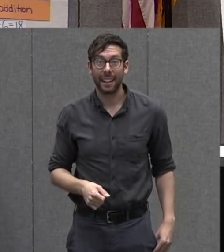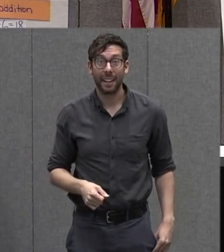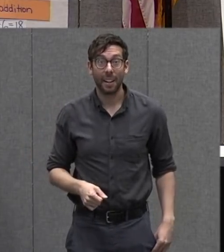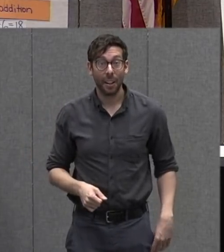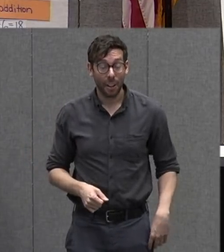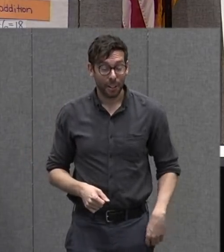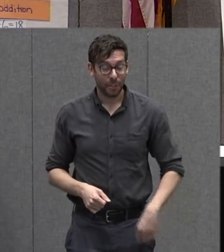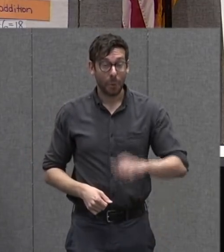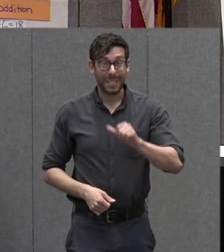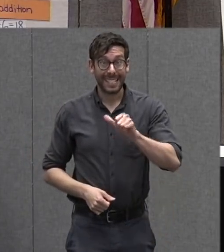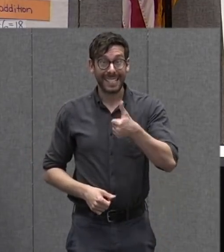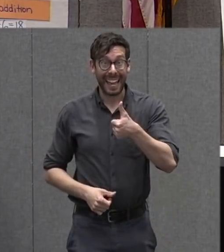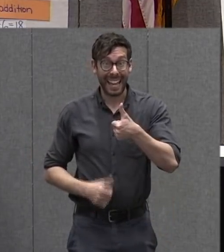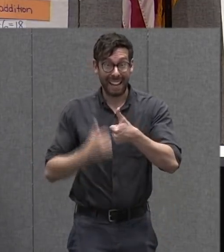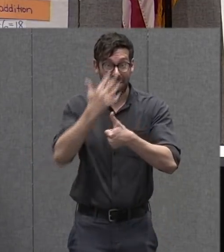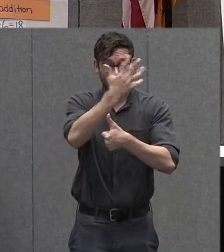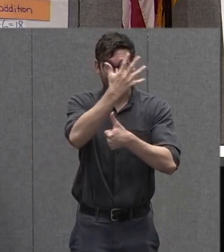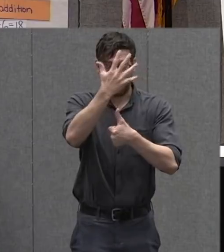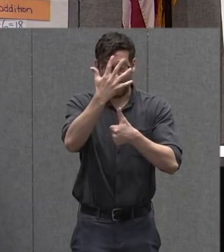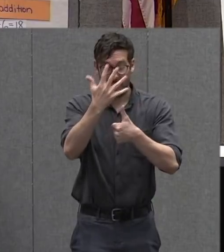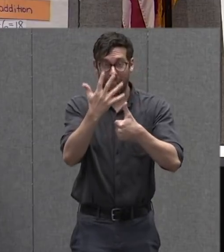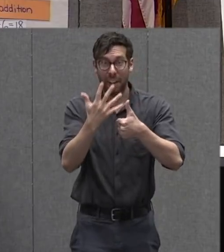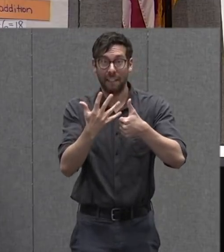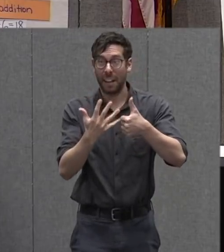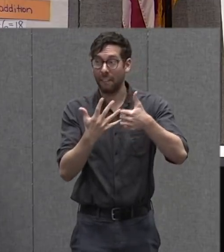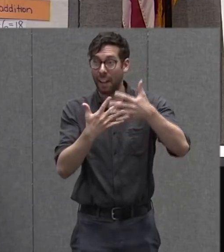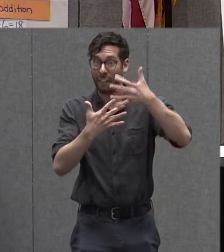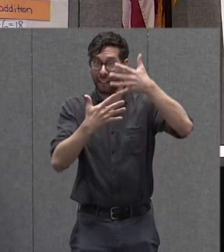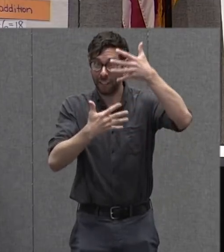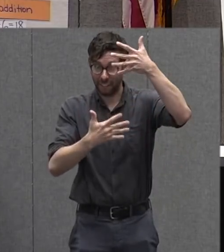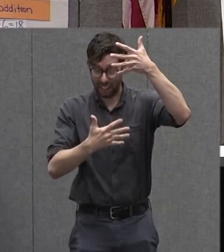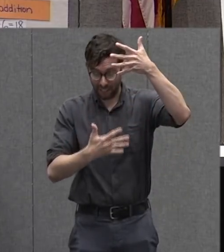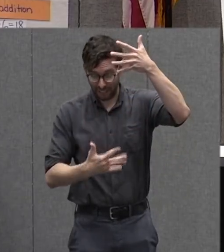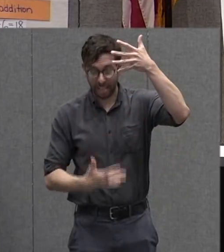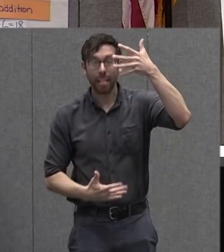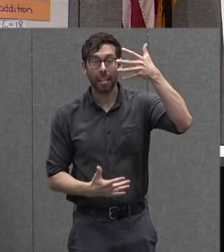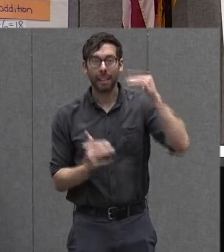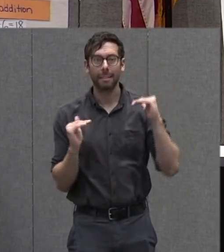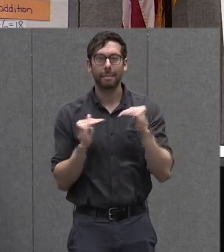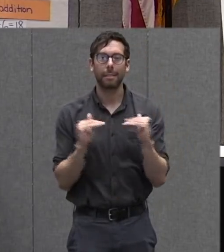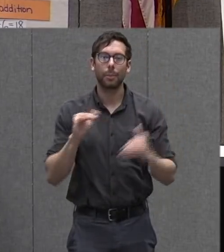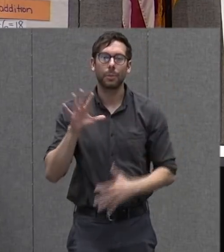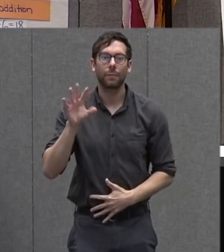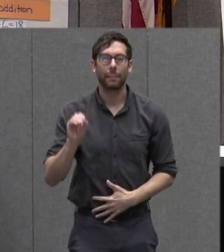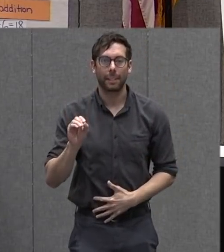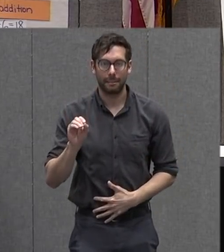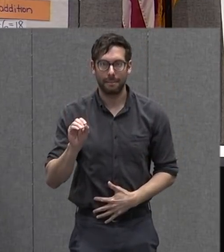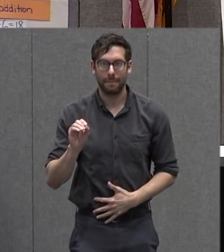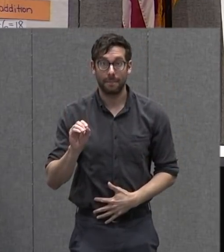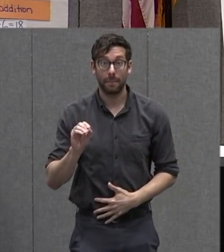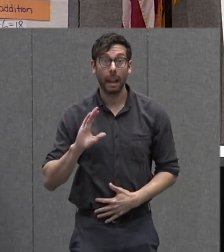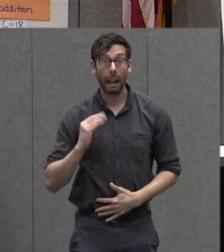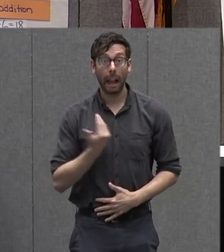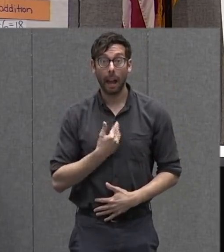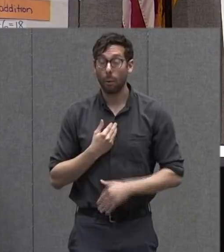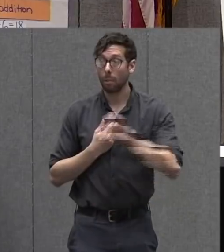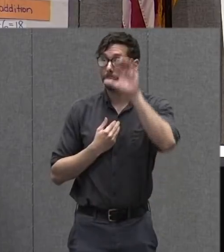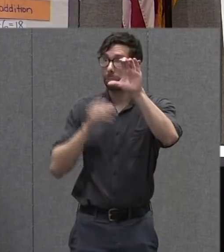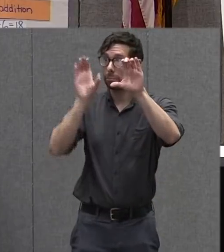groups of 5 makes 50. And if we count our dot patterns of 5, there will also be